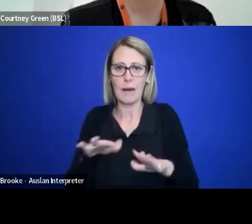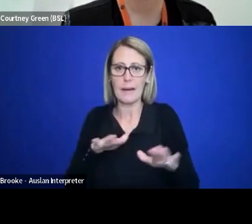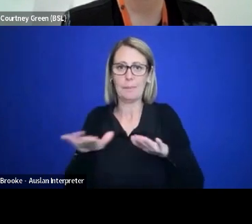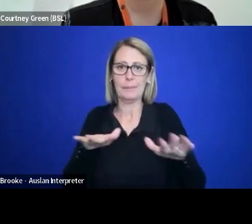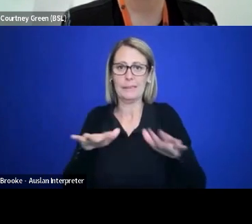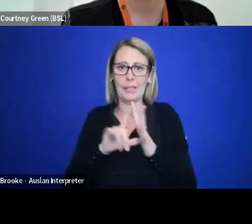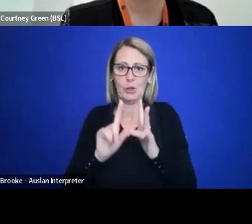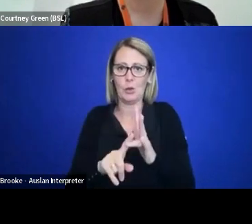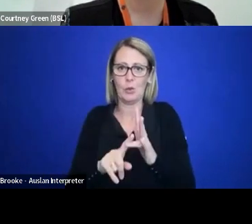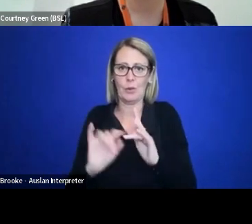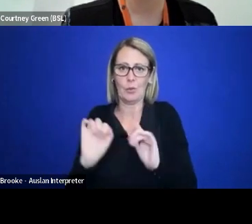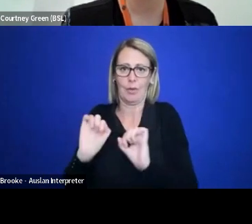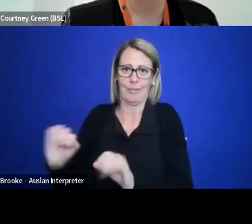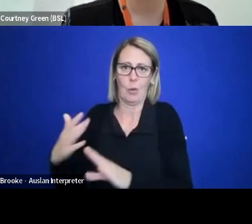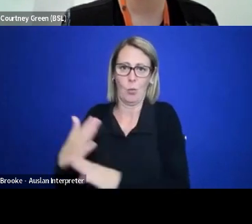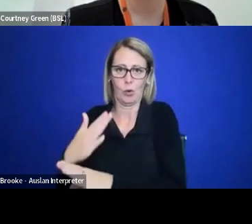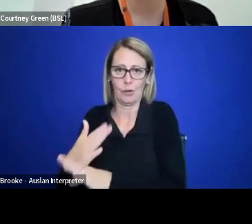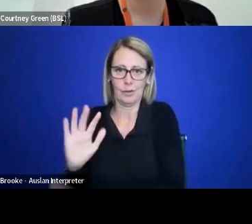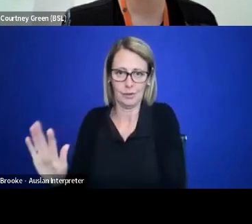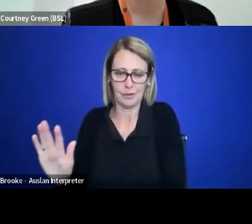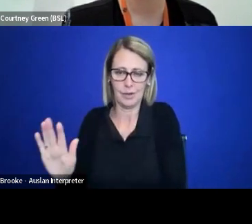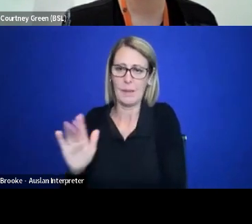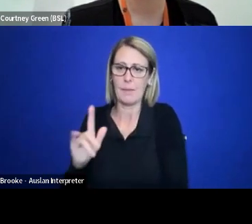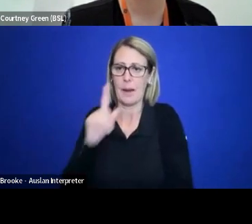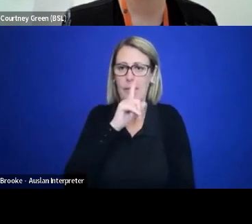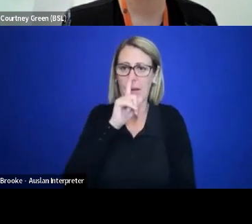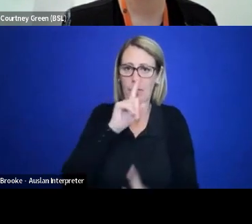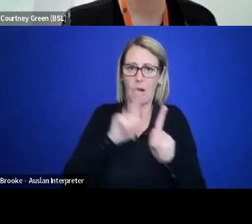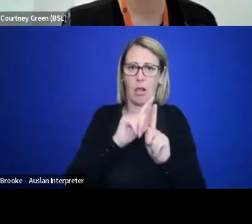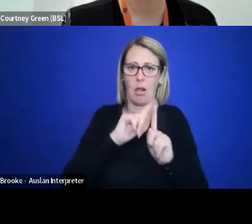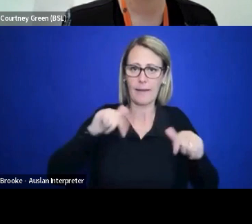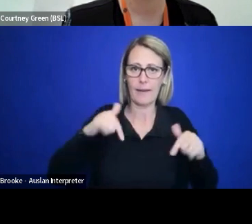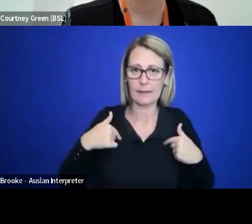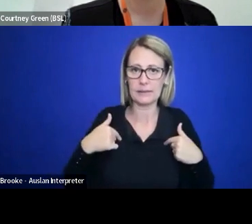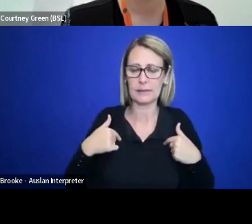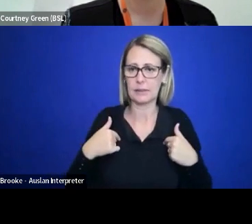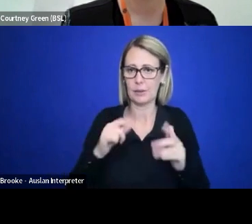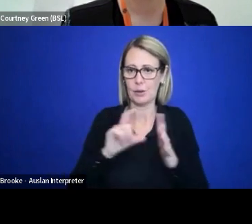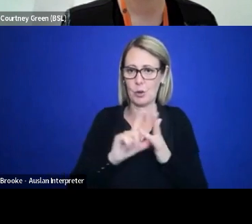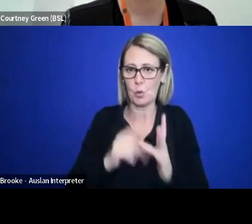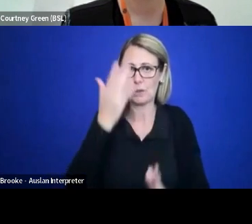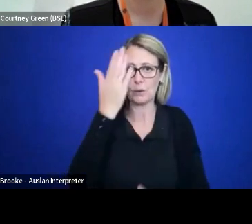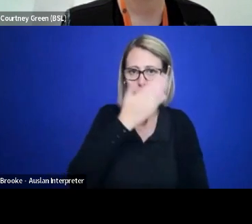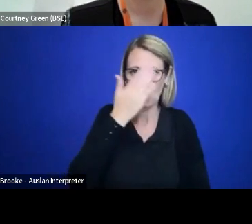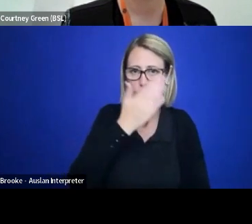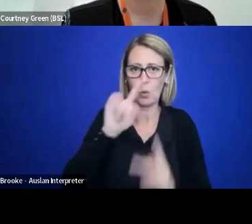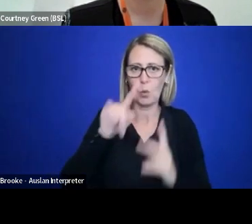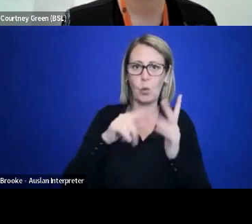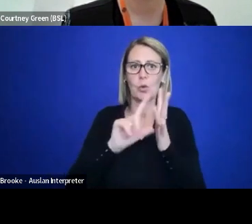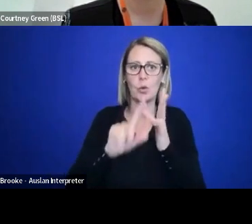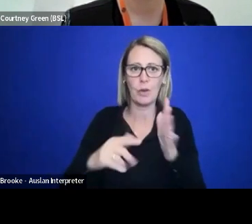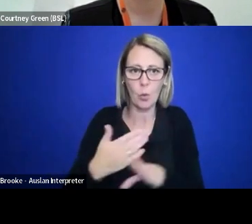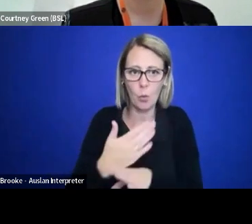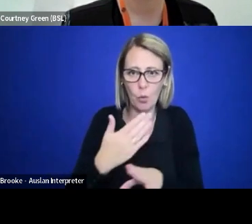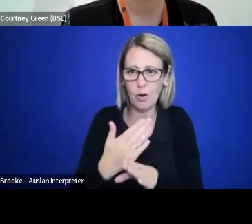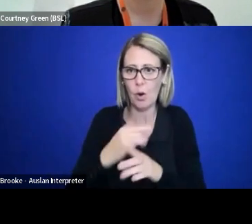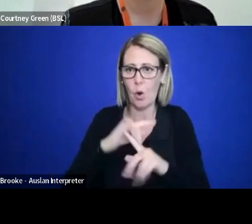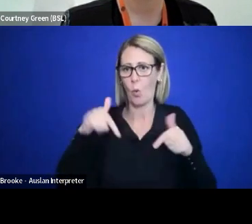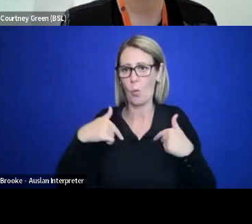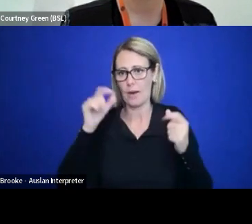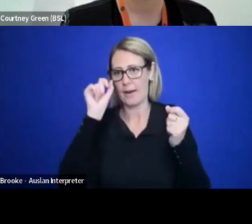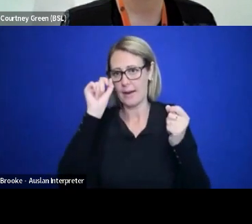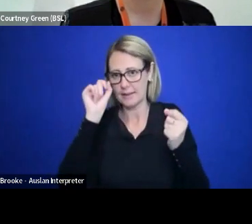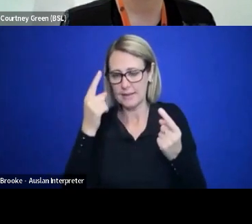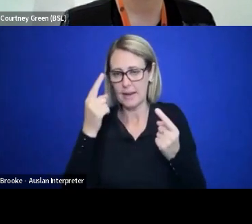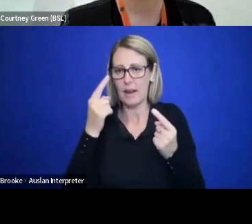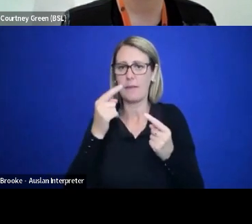doing what they are doing. But people like us who are doing schools, doing the work, we are understanding the